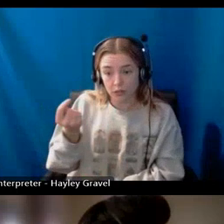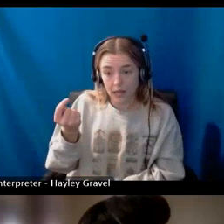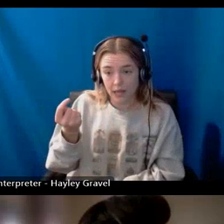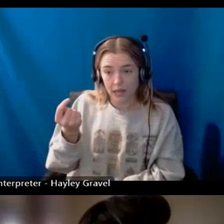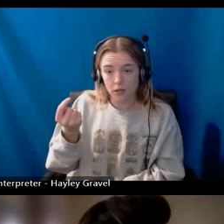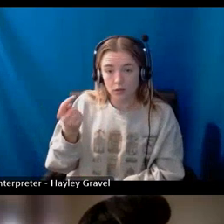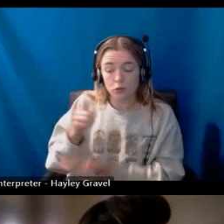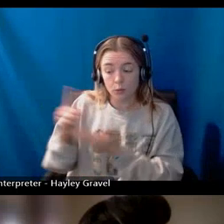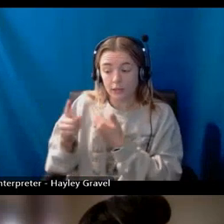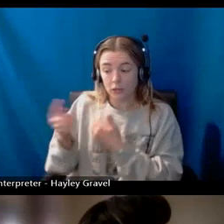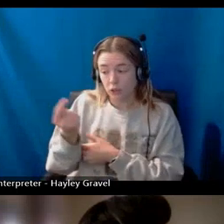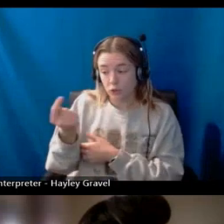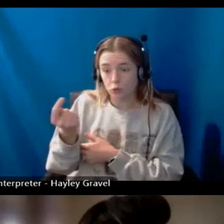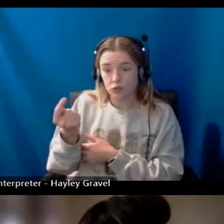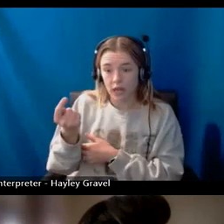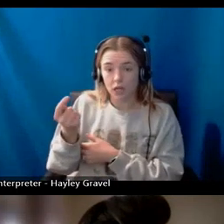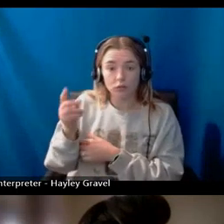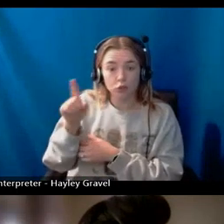on Tuesday.